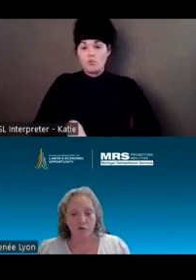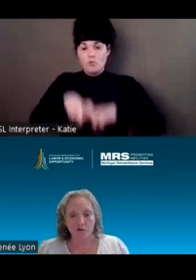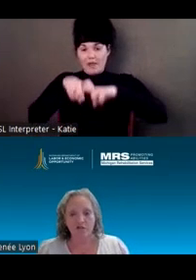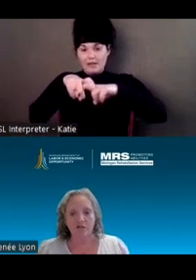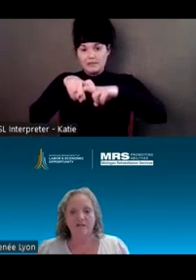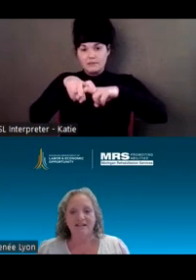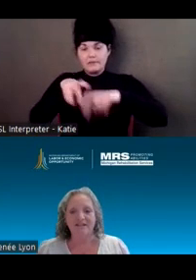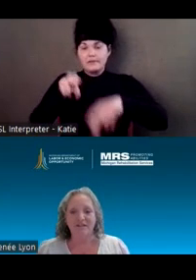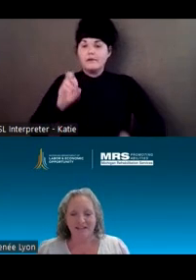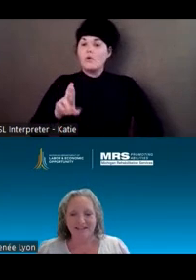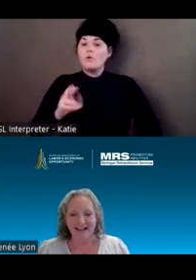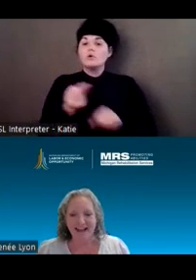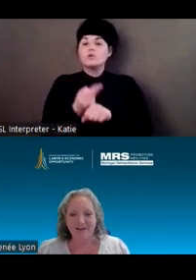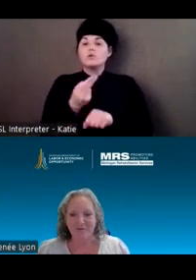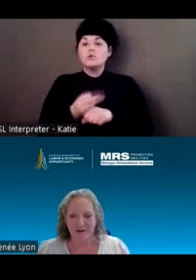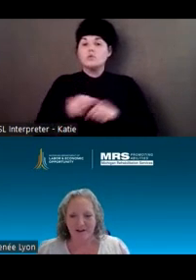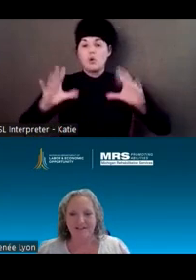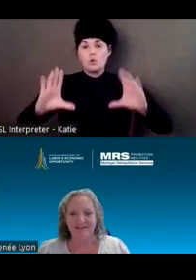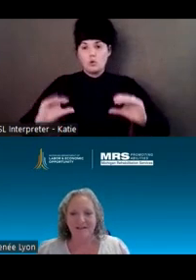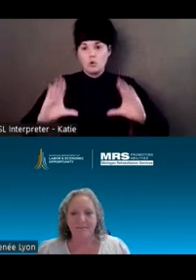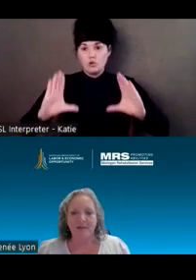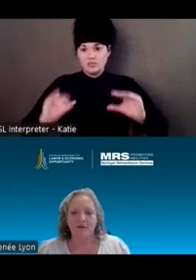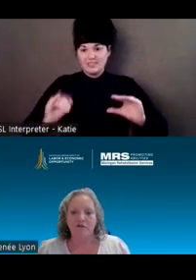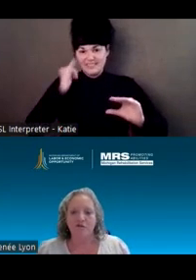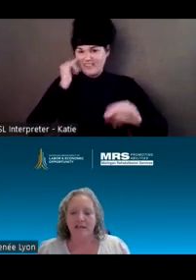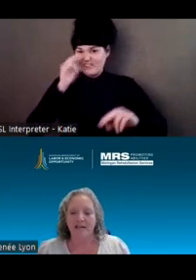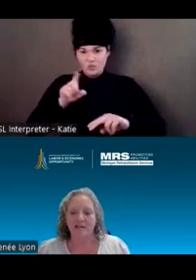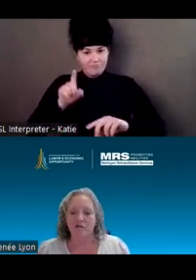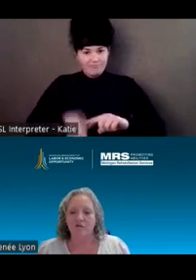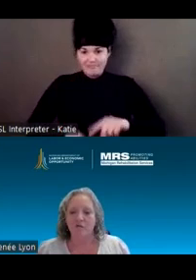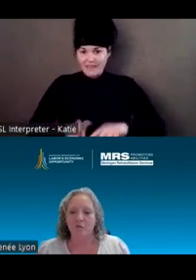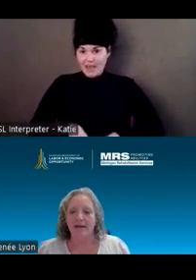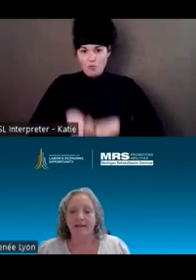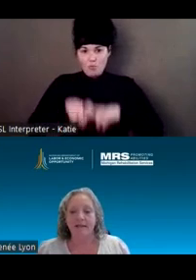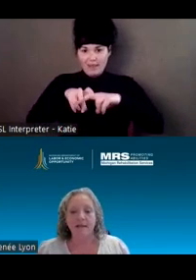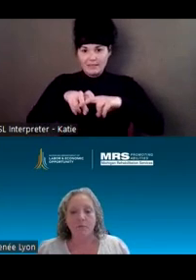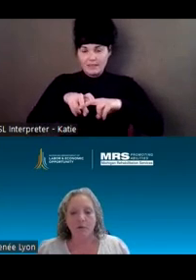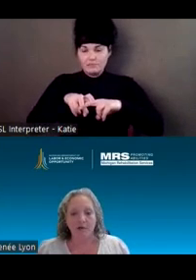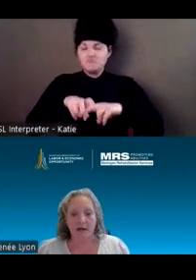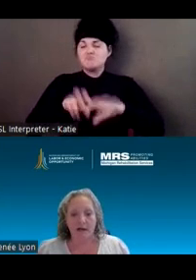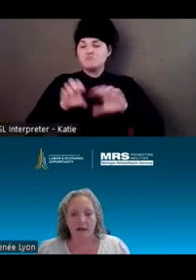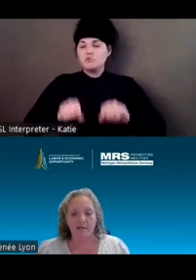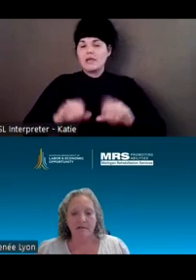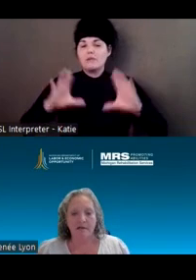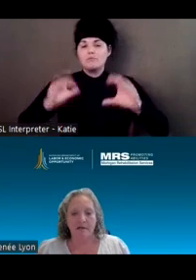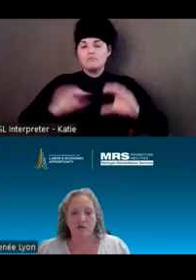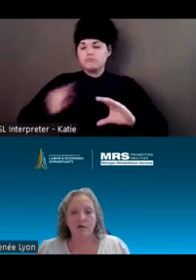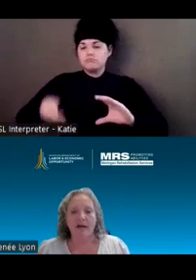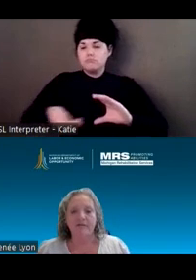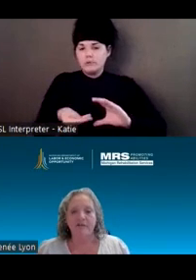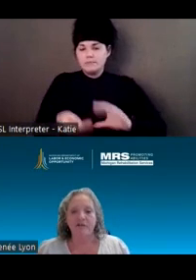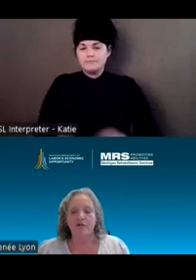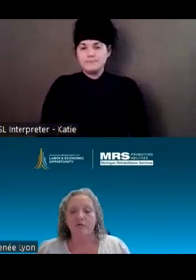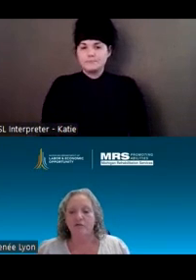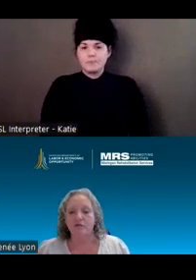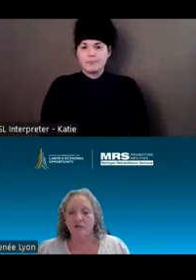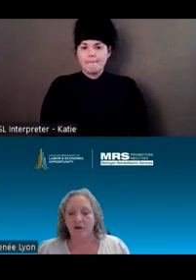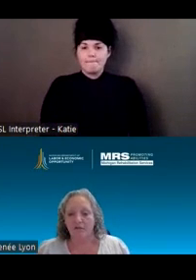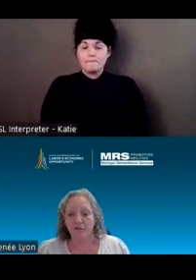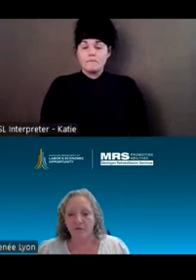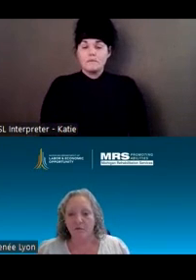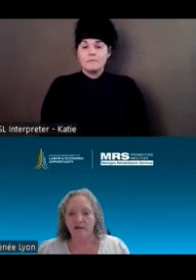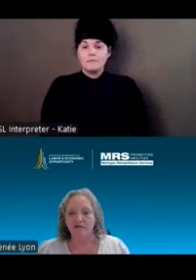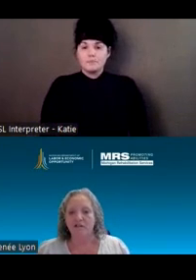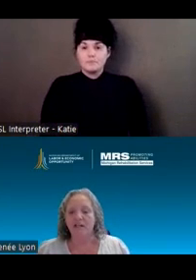use cushions if it does not raise, to get to the right keyboard height, you have to use